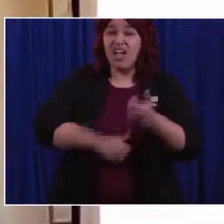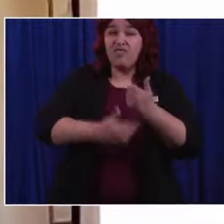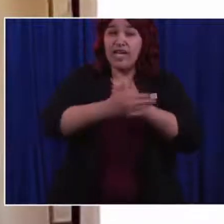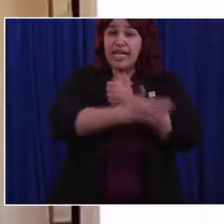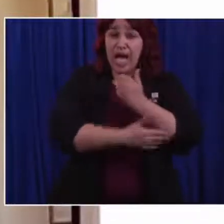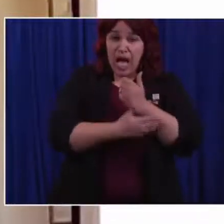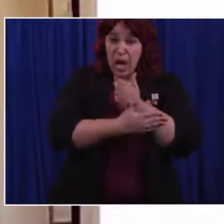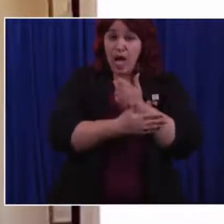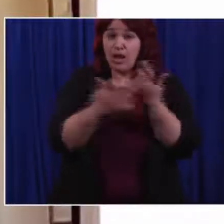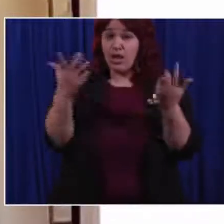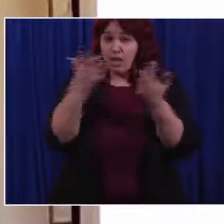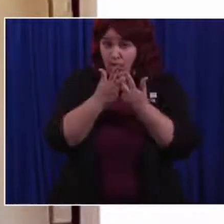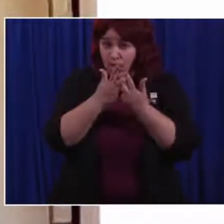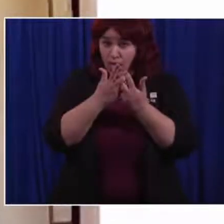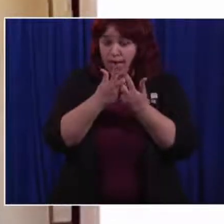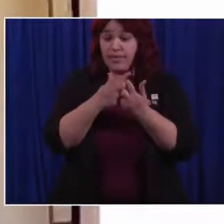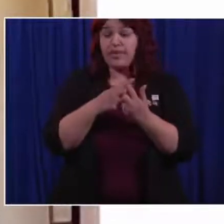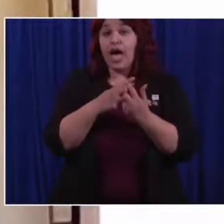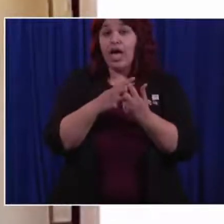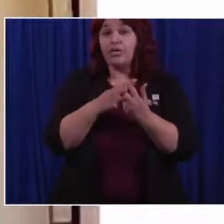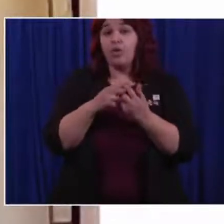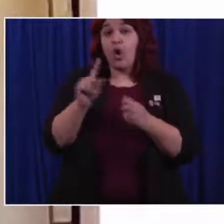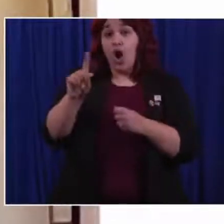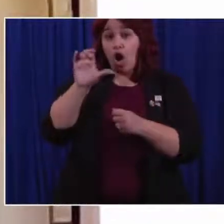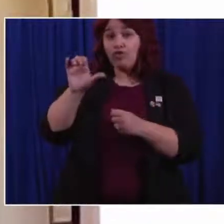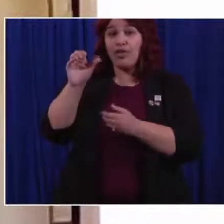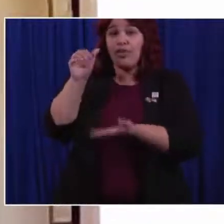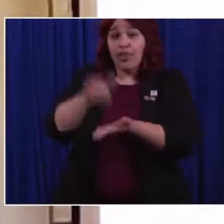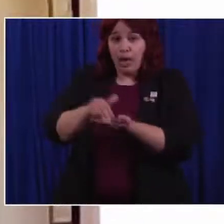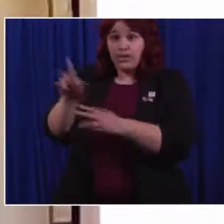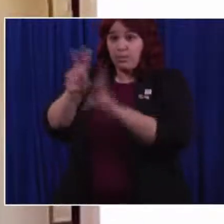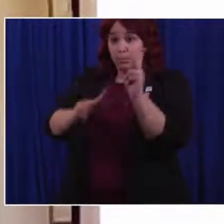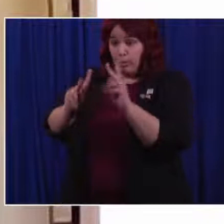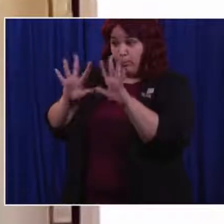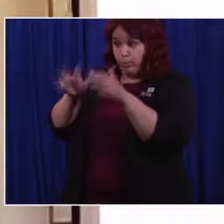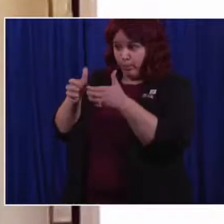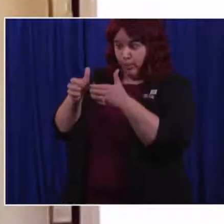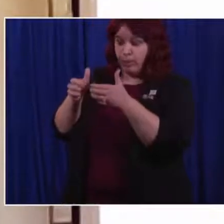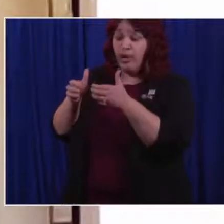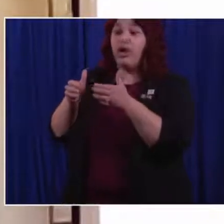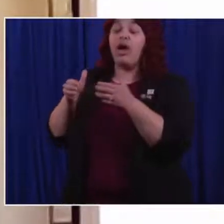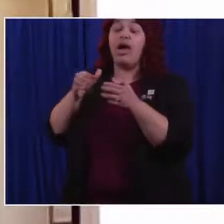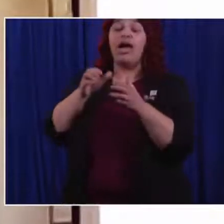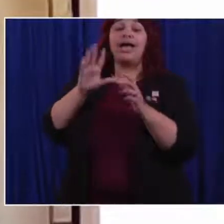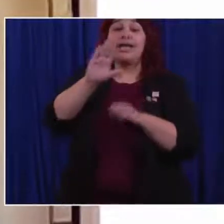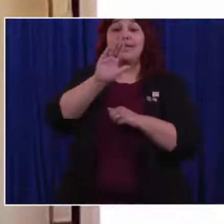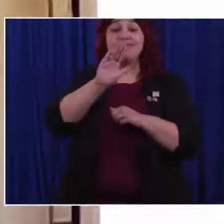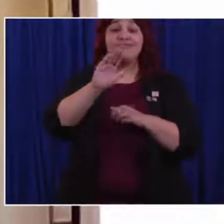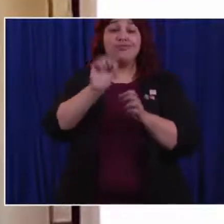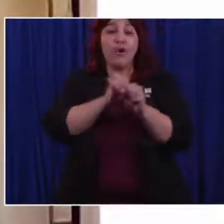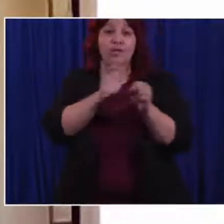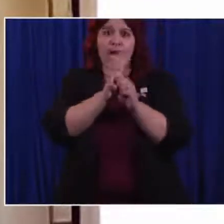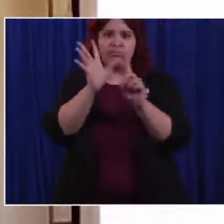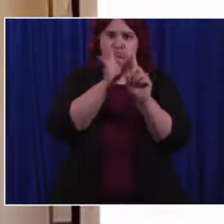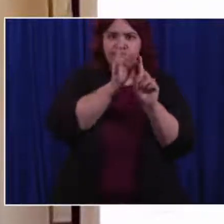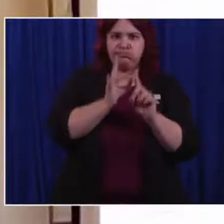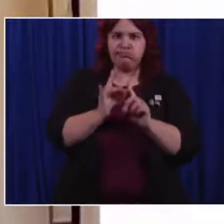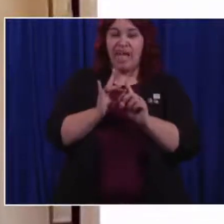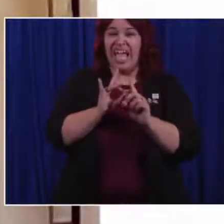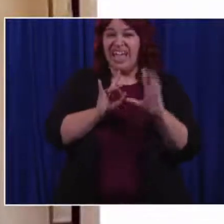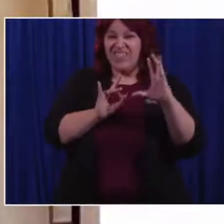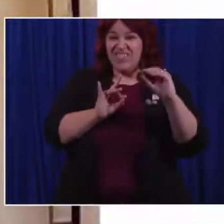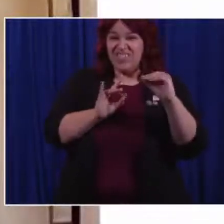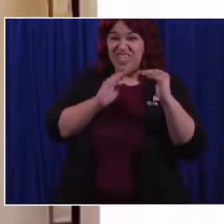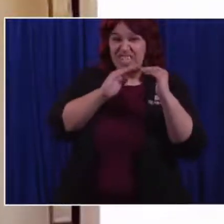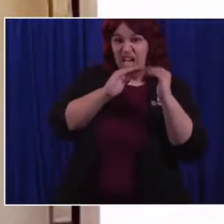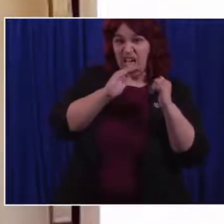we approach that number. I would be surprised if we found that there were counties that